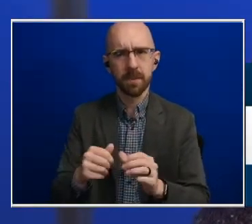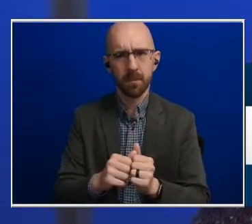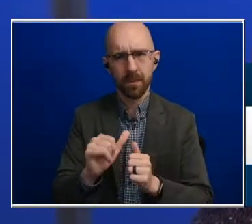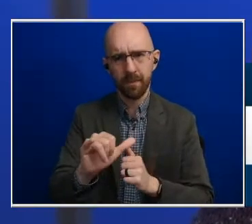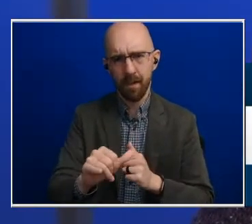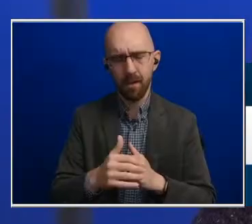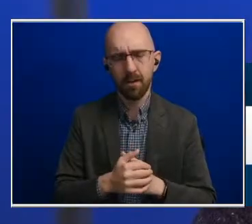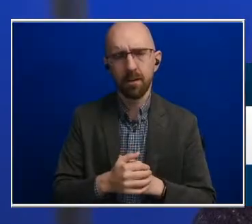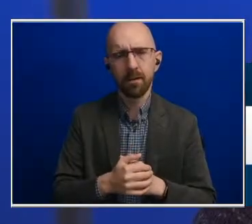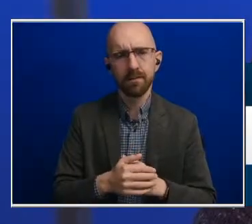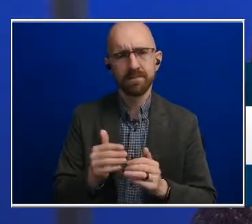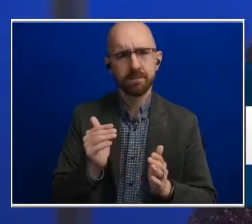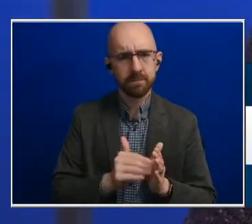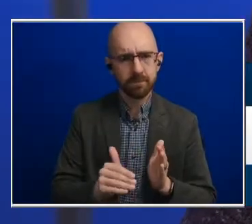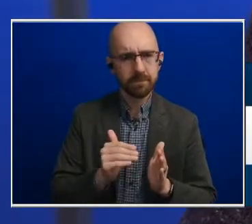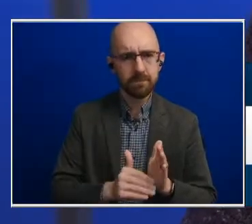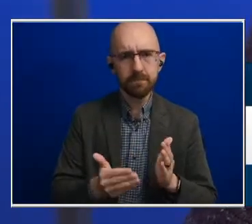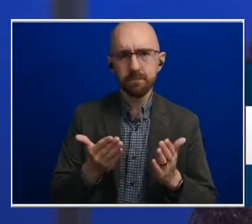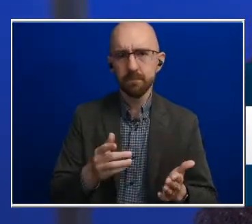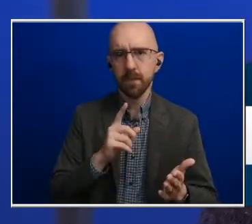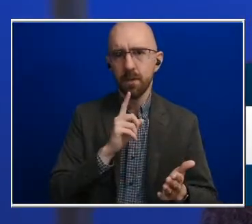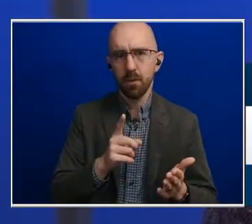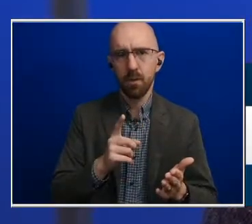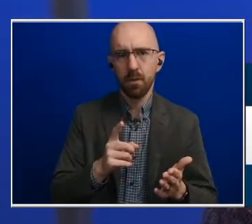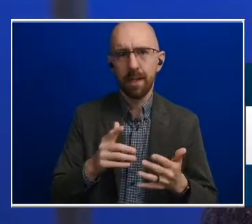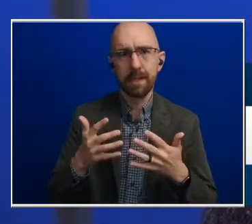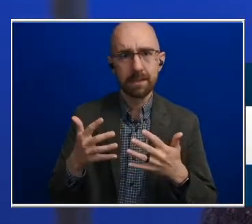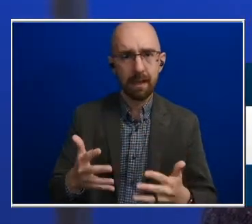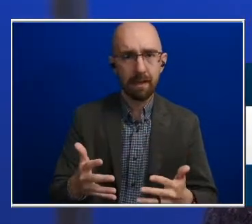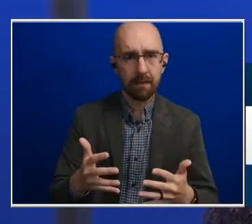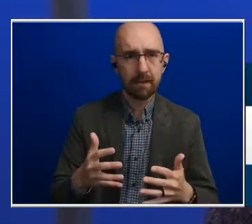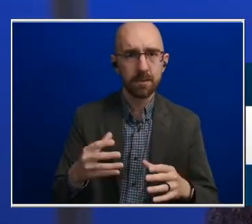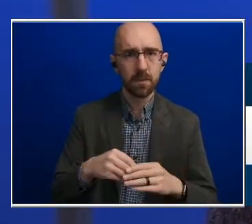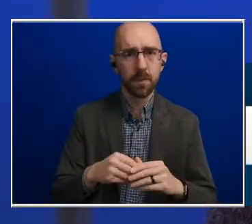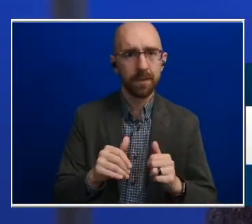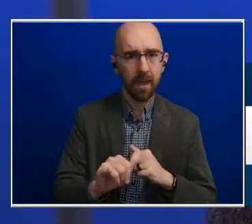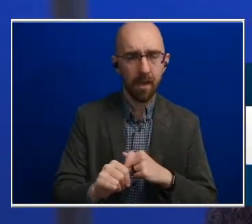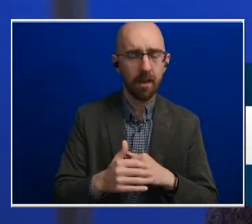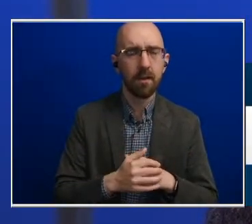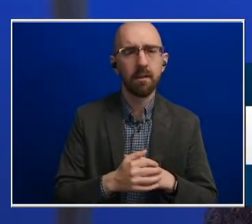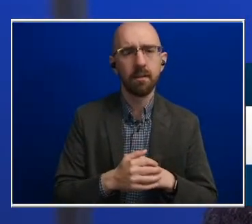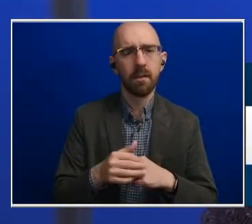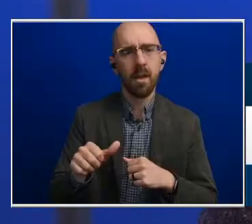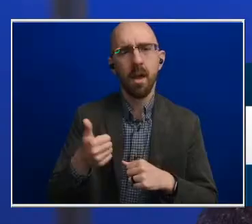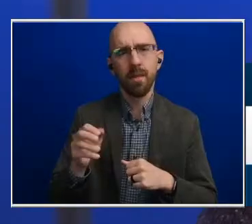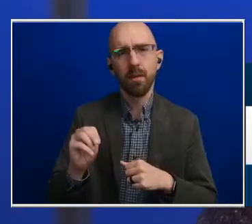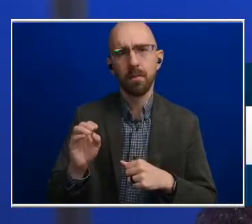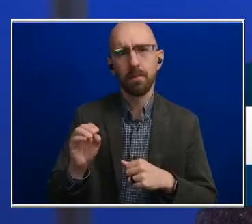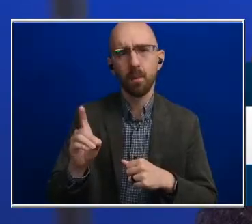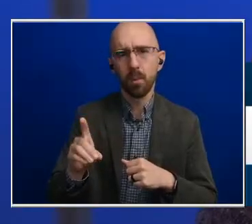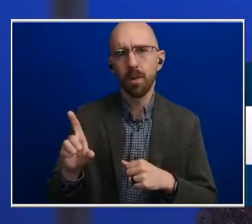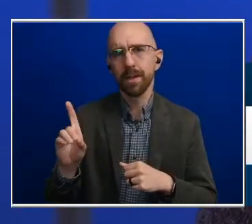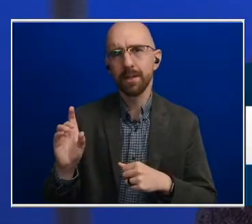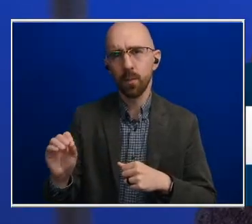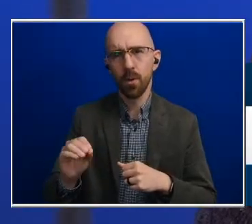Often there is a lot of anxiety and other mood disorders, agitation.